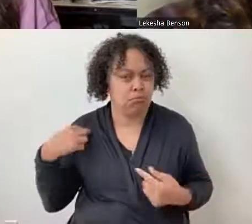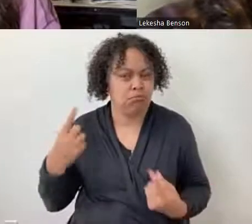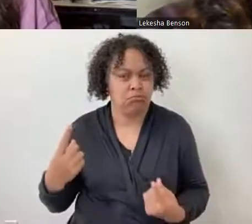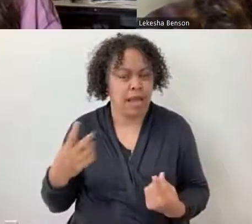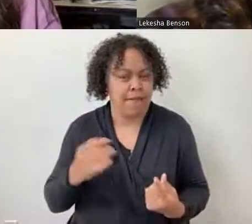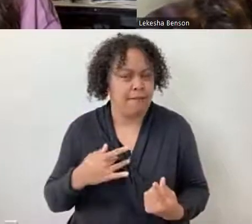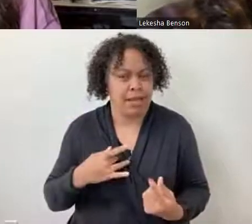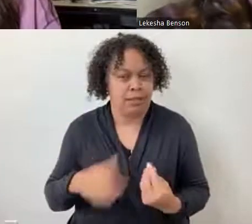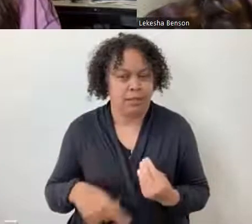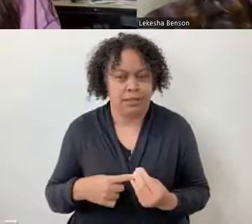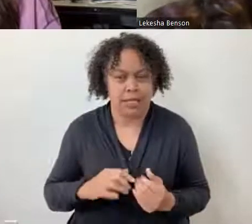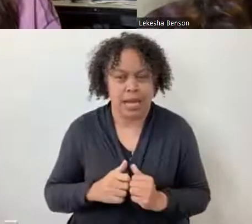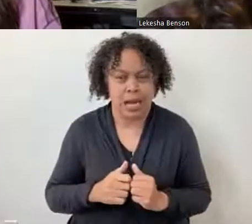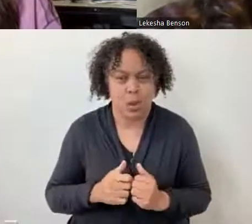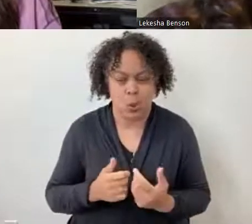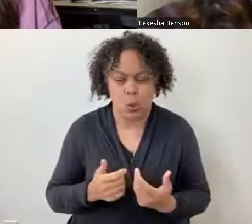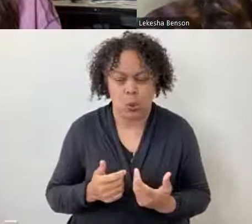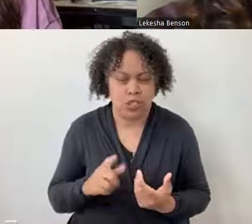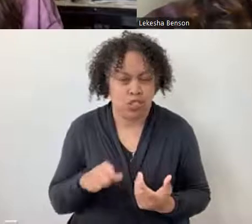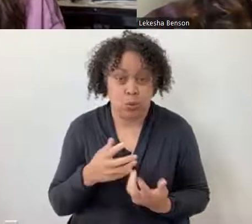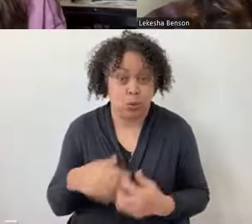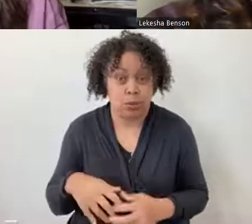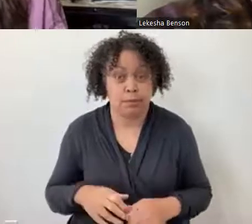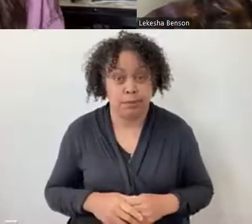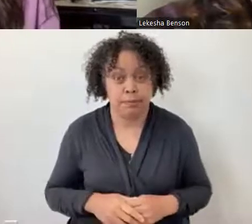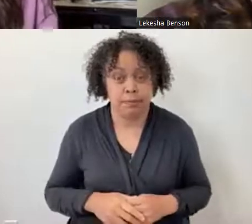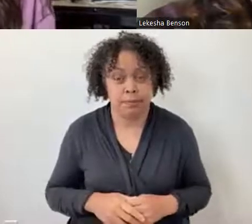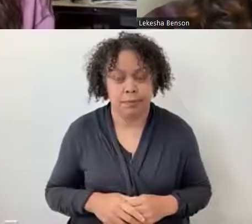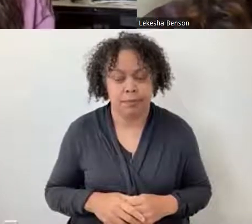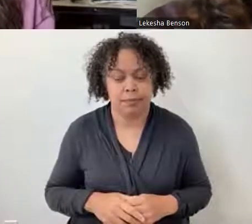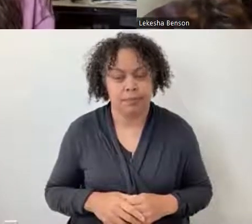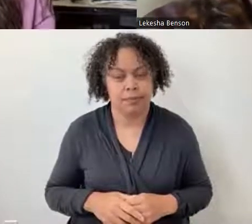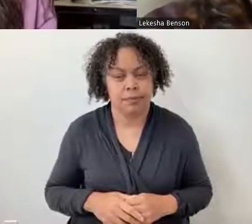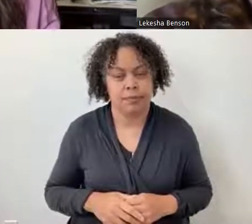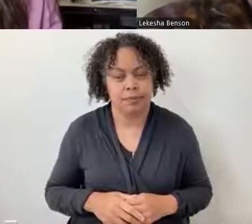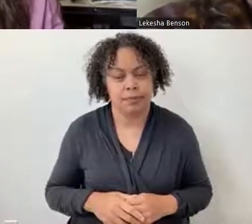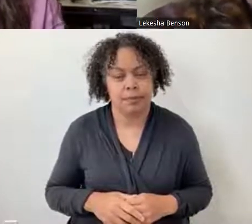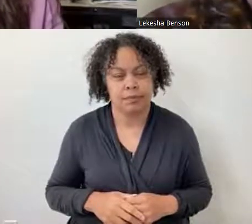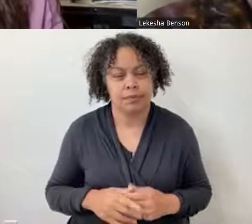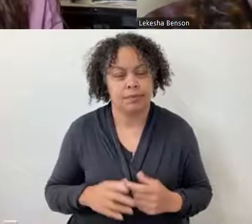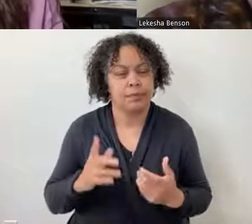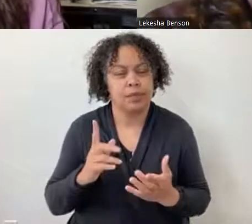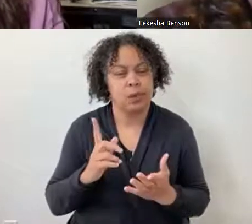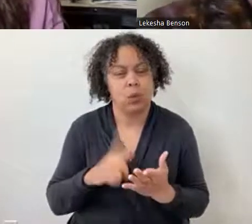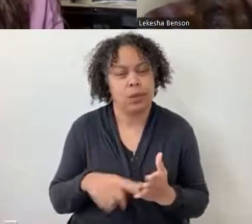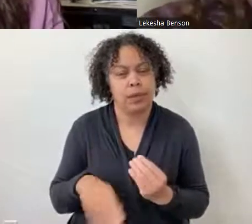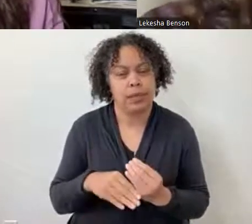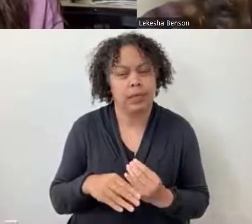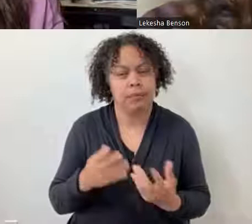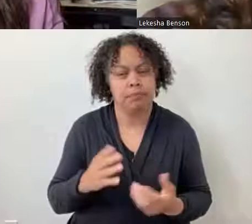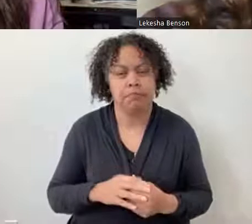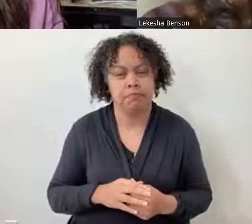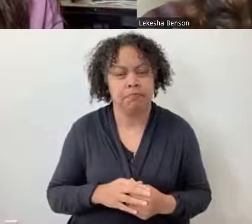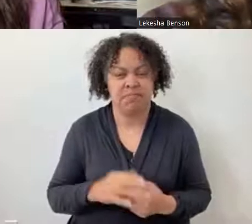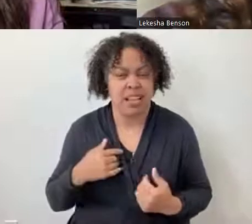about the way it should work. I think, in summation, what I would say is that what I